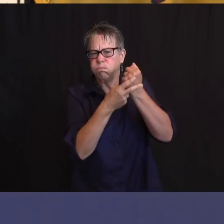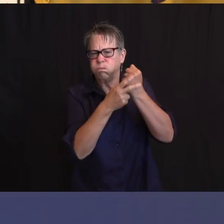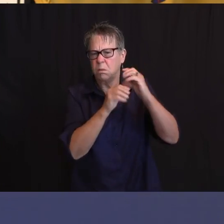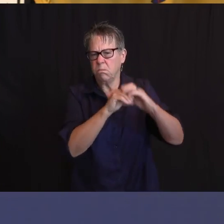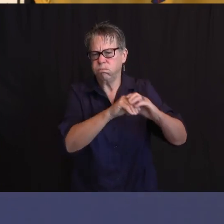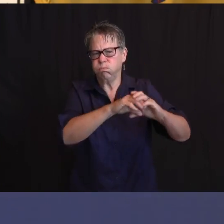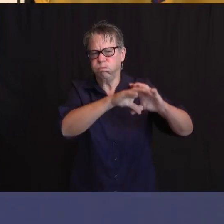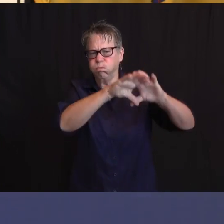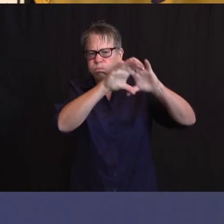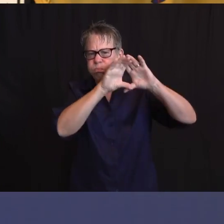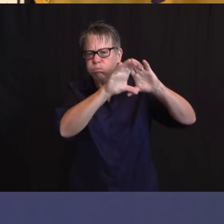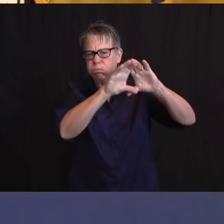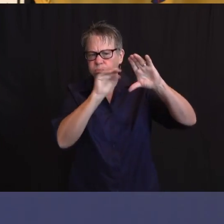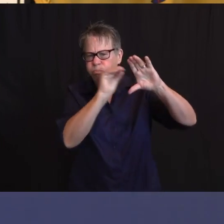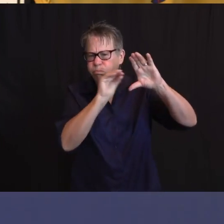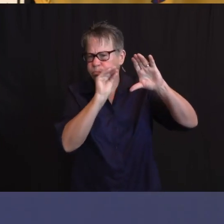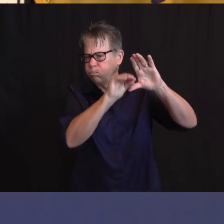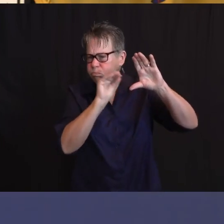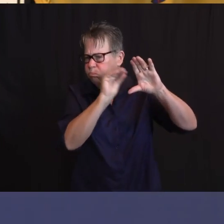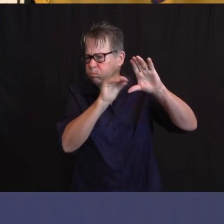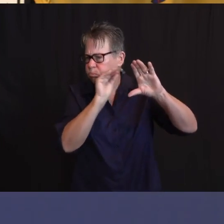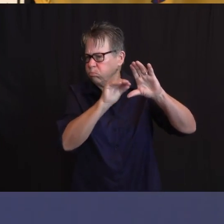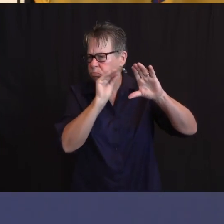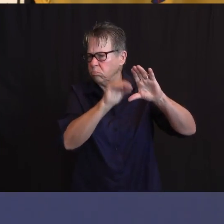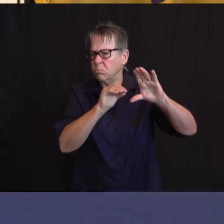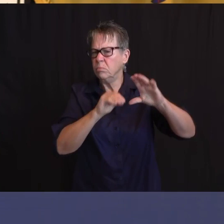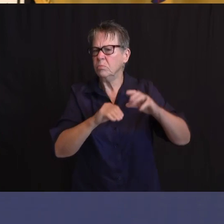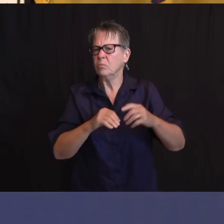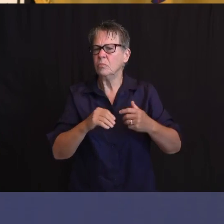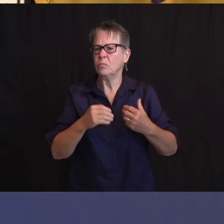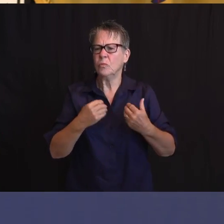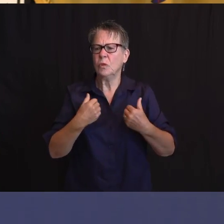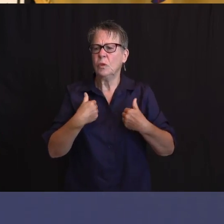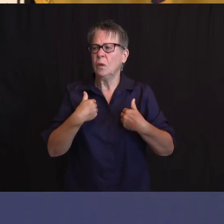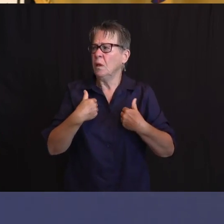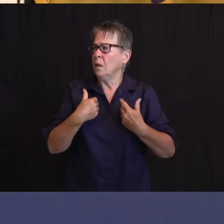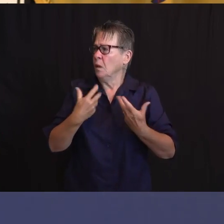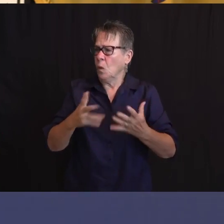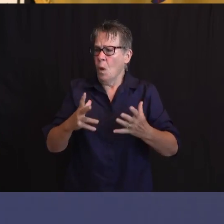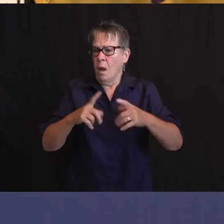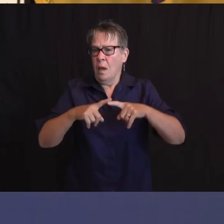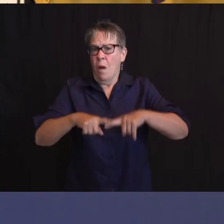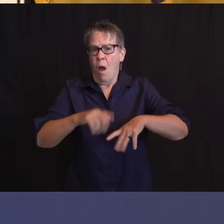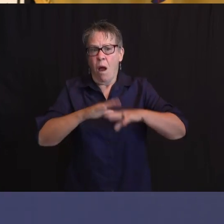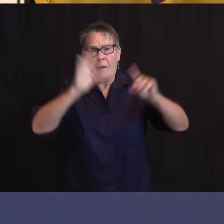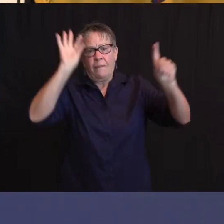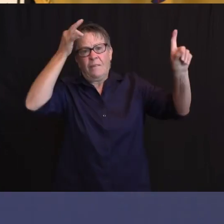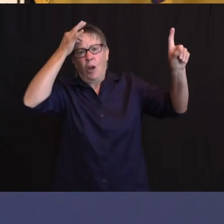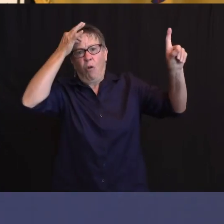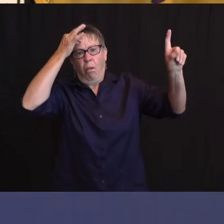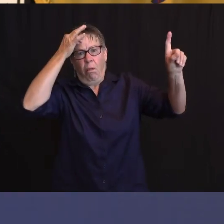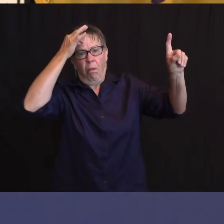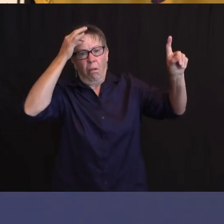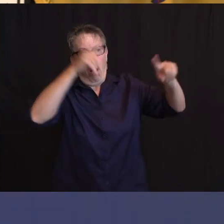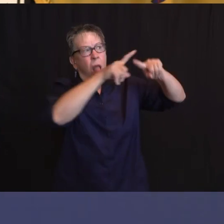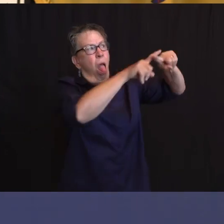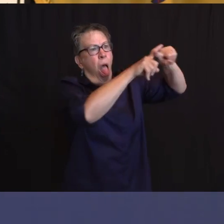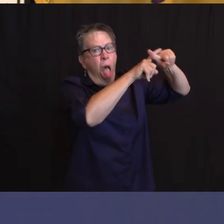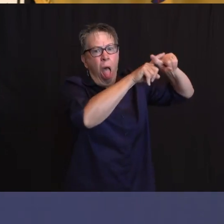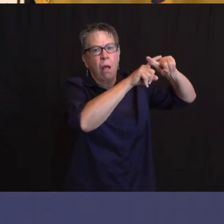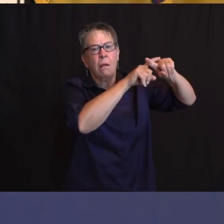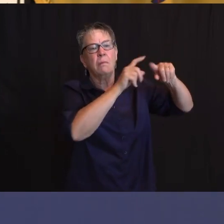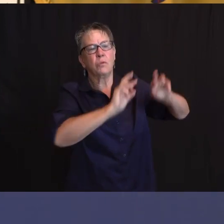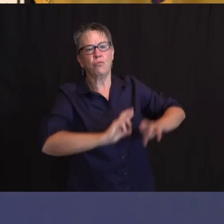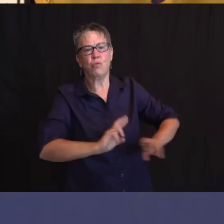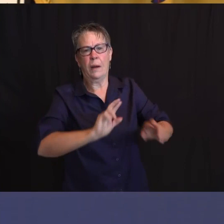ago, relying only on the federal government or on corporate and philanthropic partners. And again, to this day, we thank all of the above